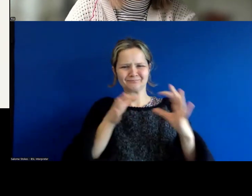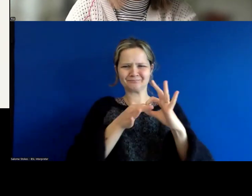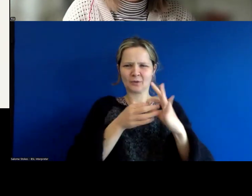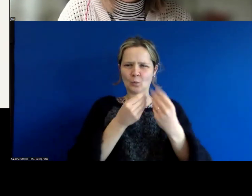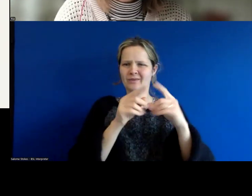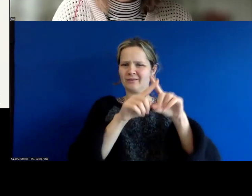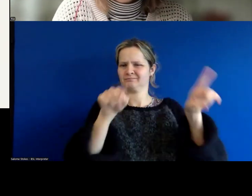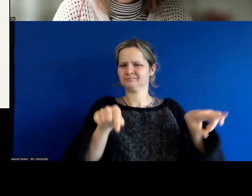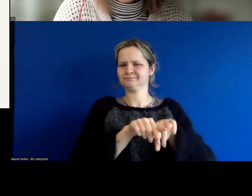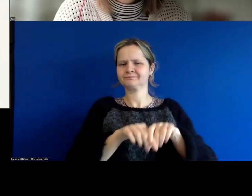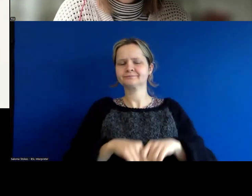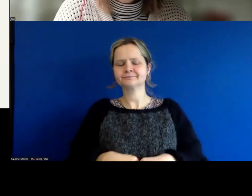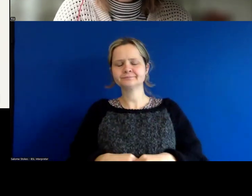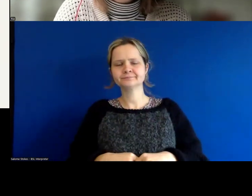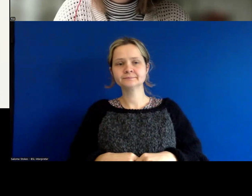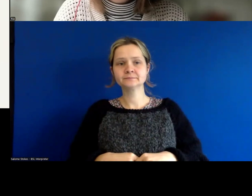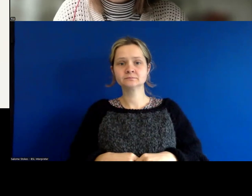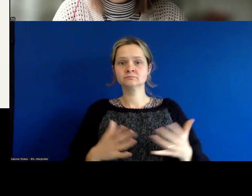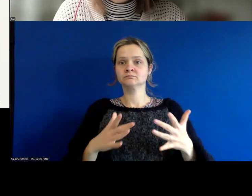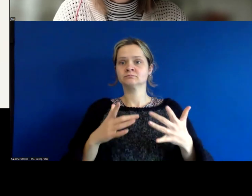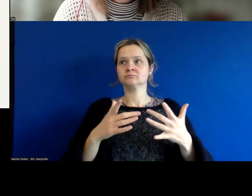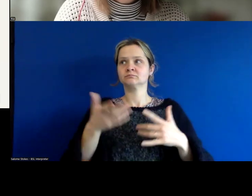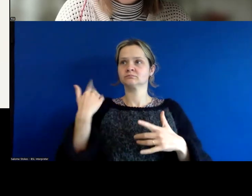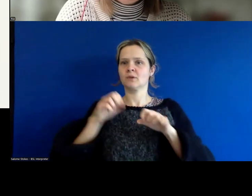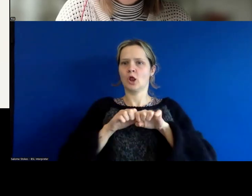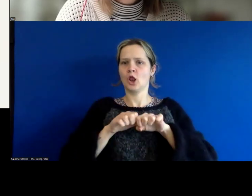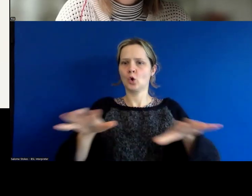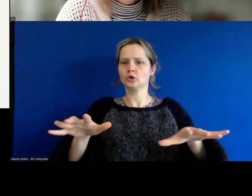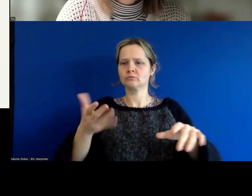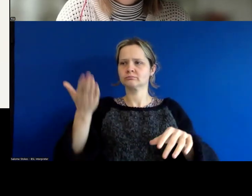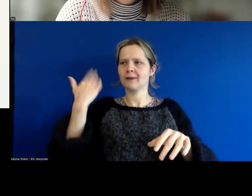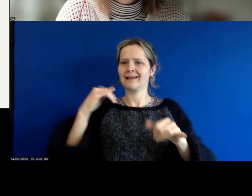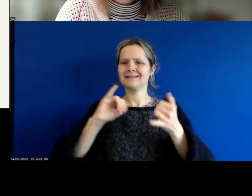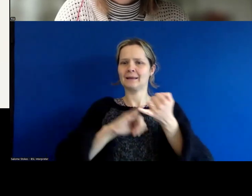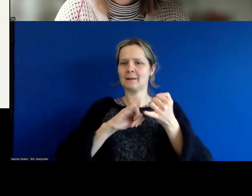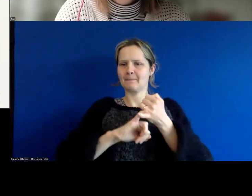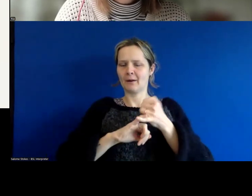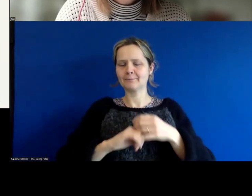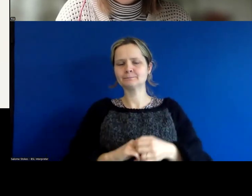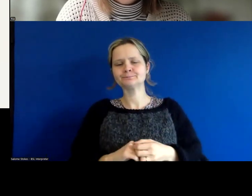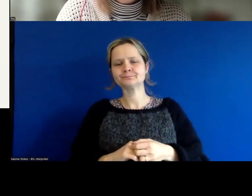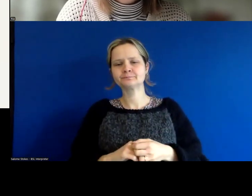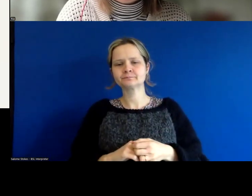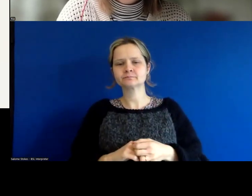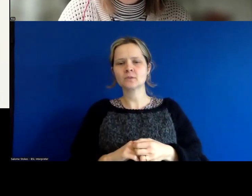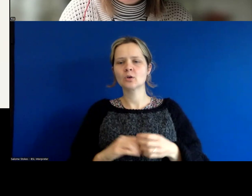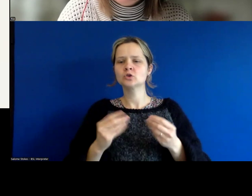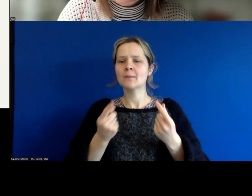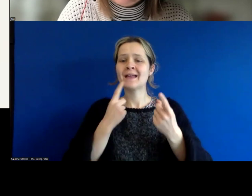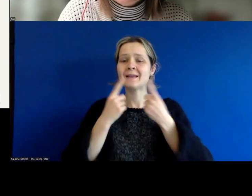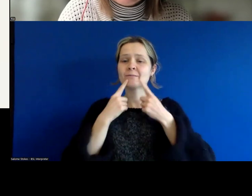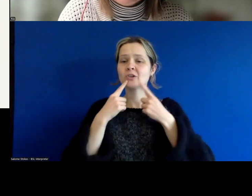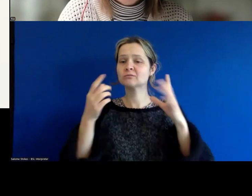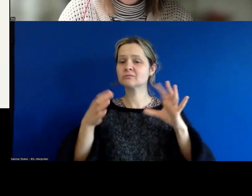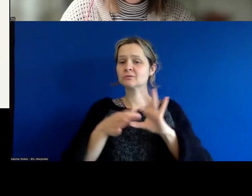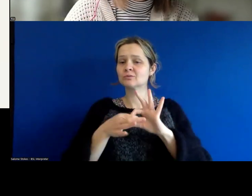This led us to launch, which was back at the end of September. So I'm just going to run through some of the information around data that's